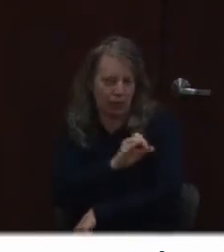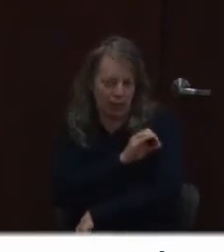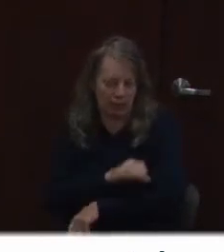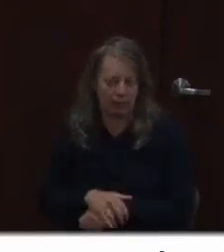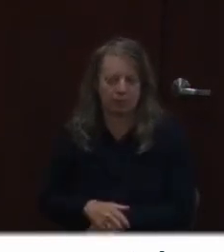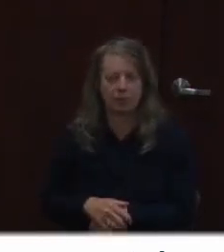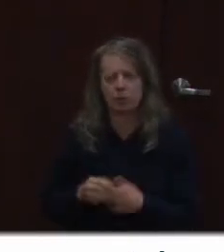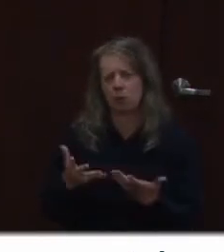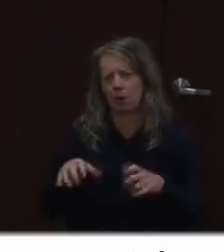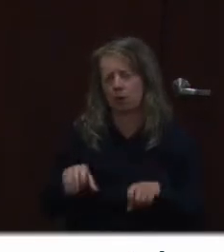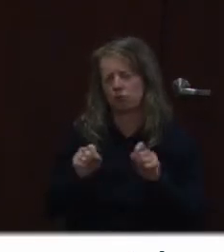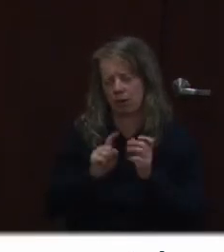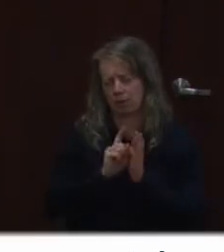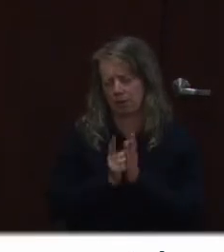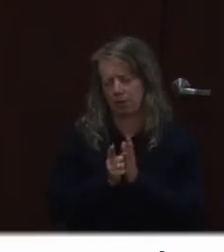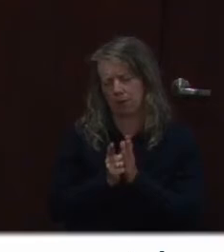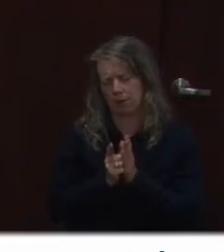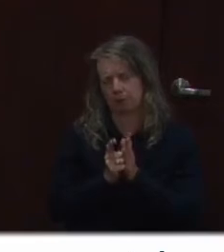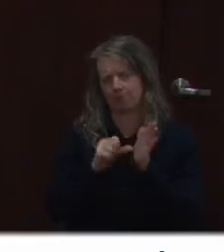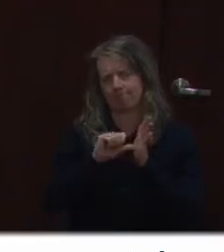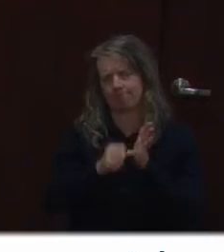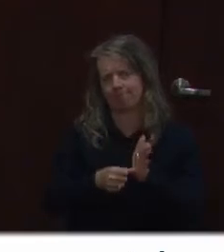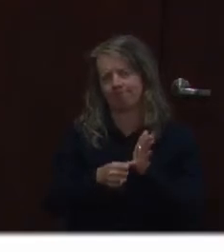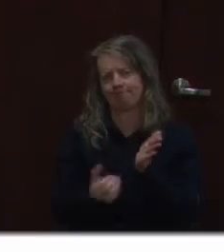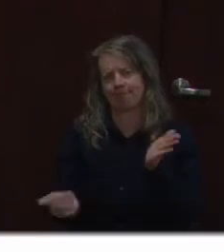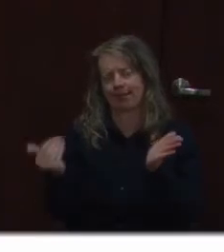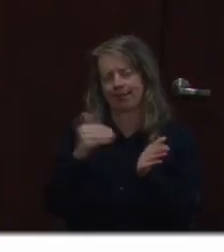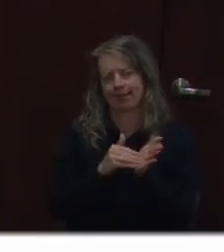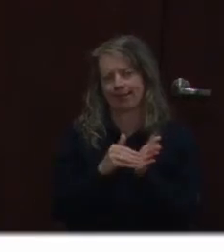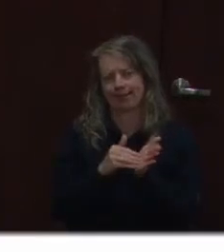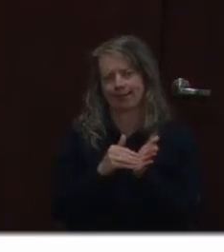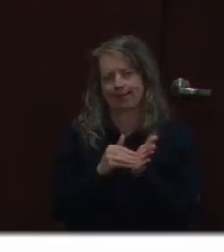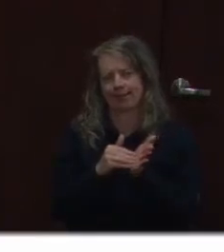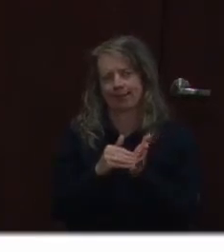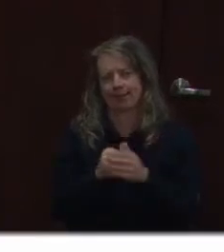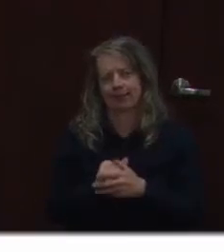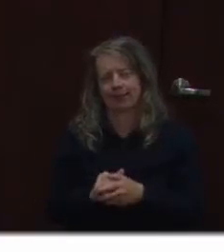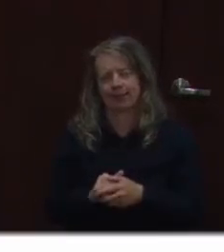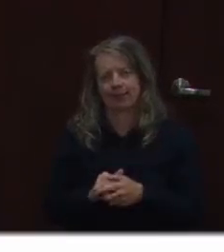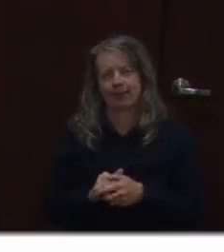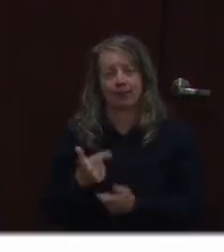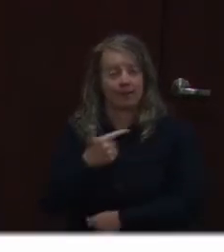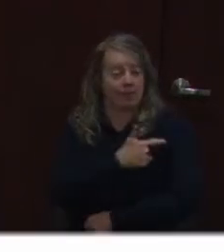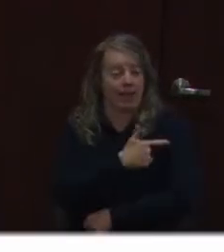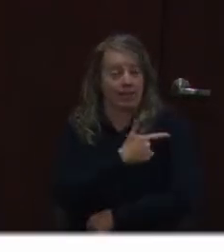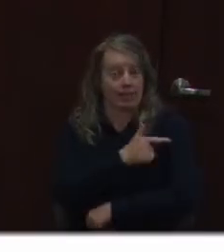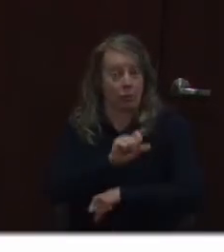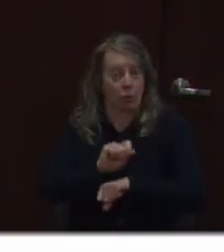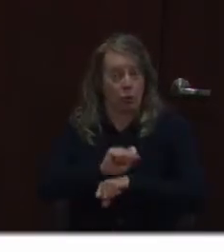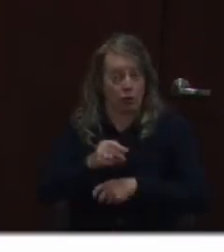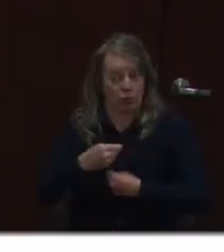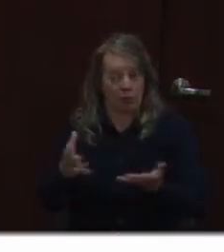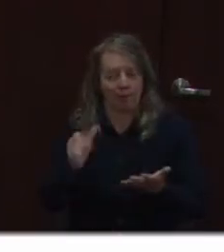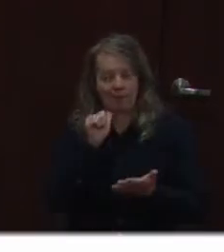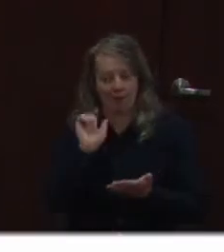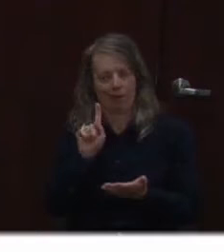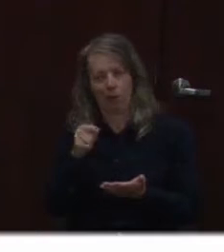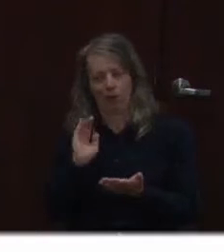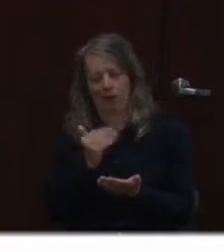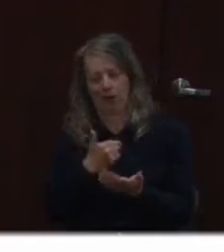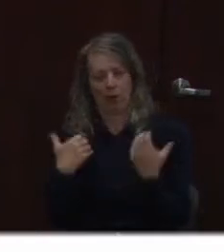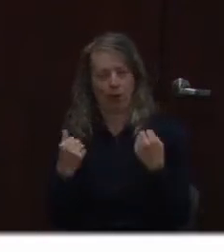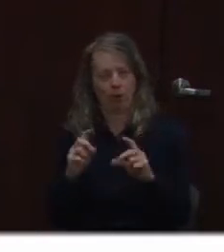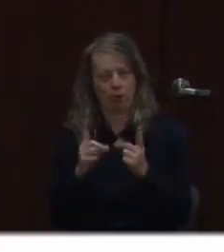moment to highlight again the vaccine efforts of not just our health department, but all the